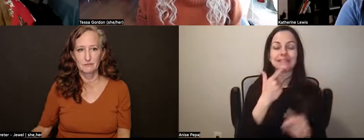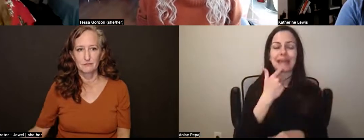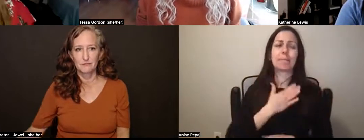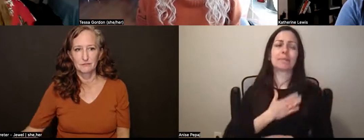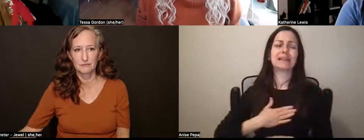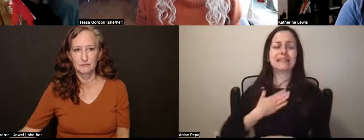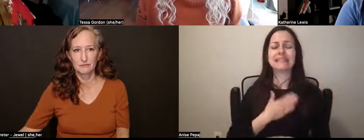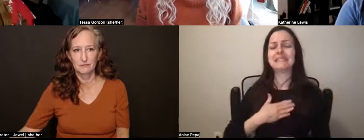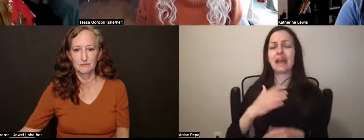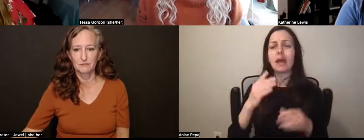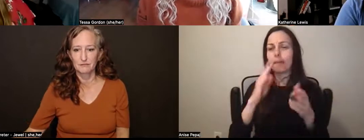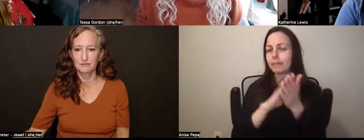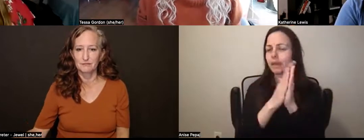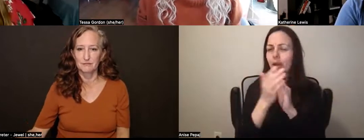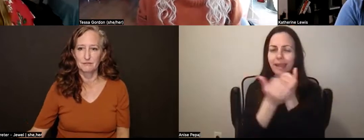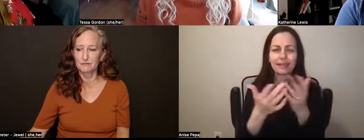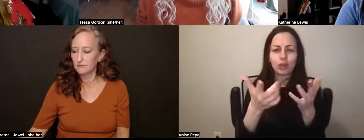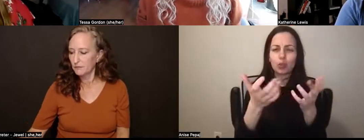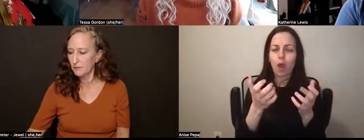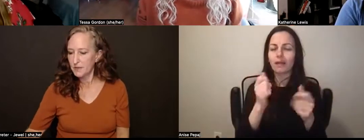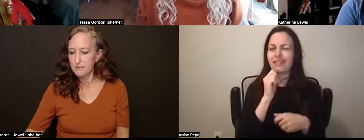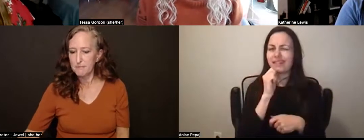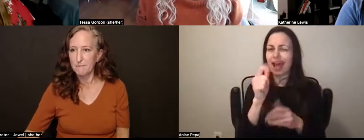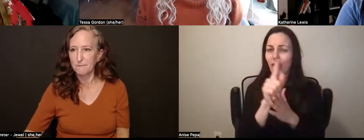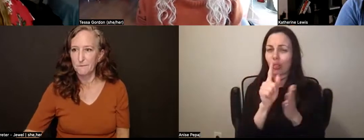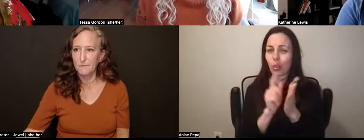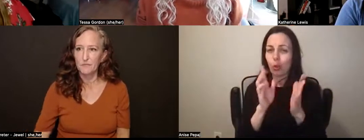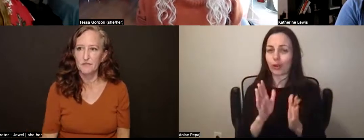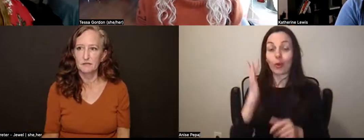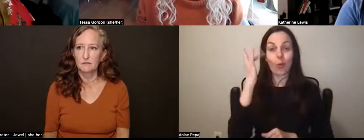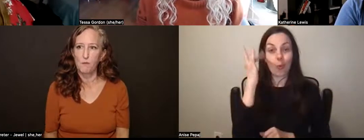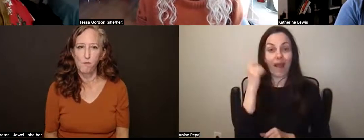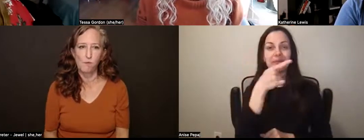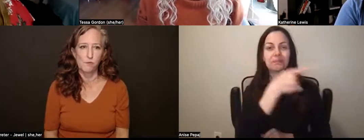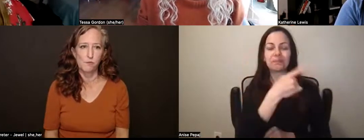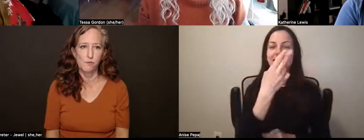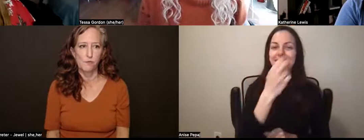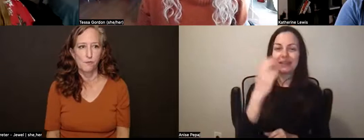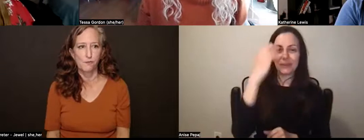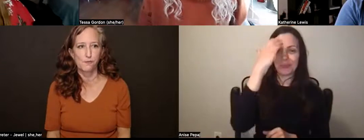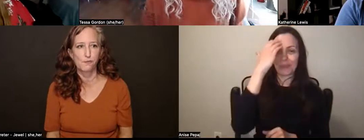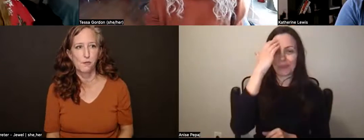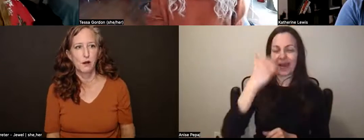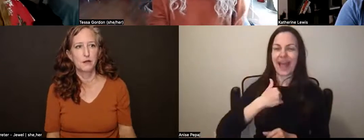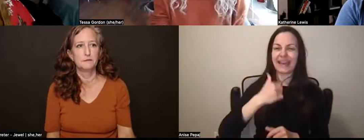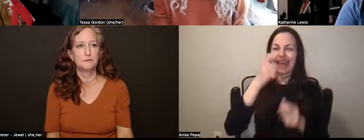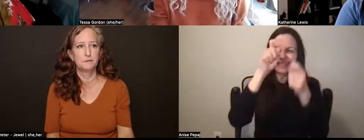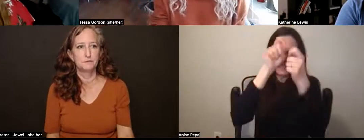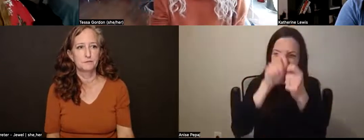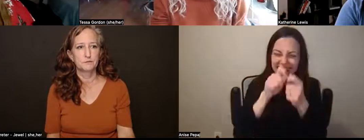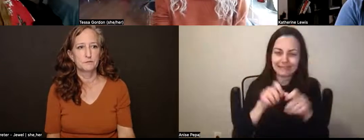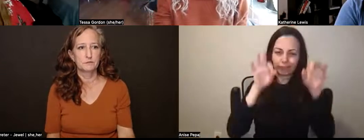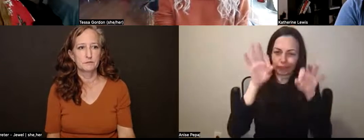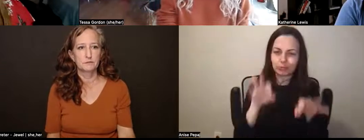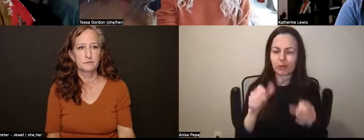he knew I was serious because he knew that I had the most detailed description of every visit, everything that I had ever